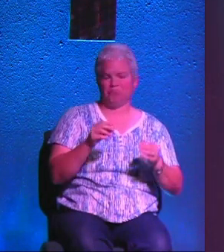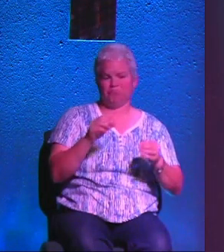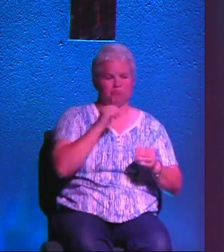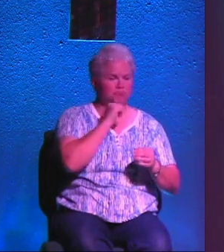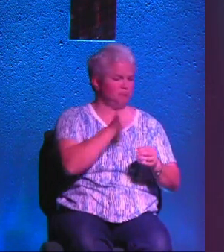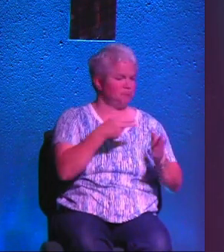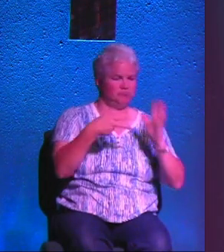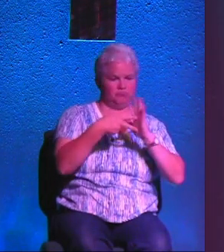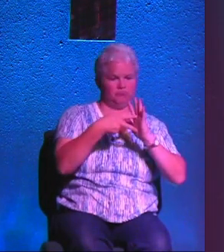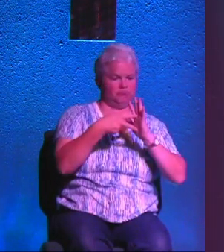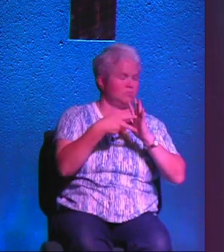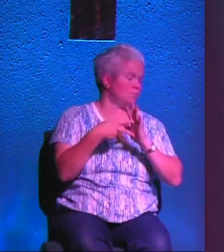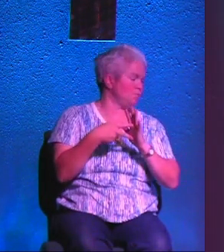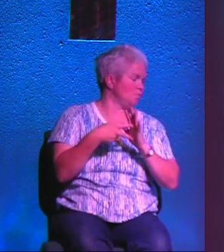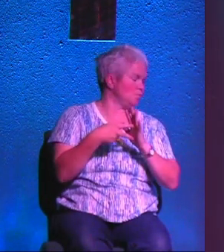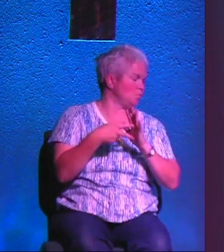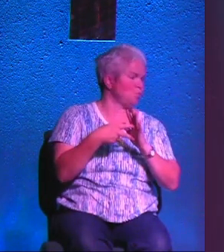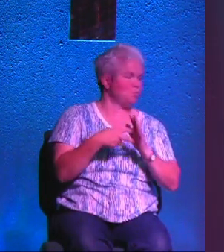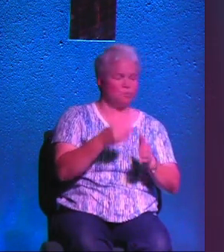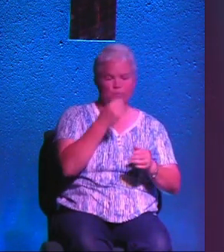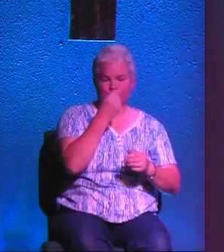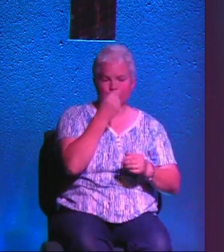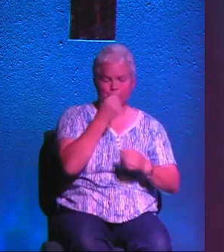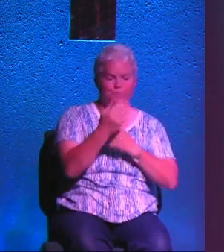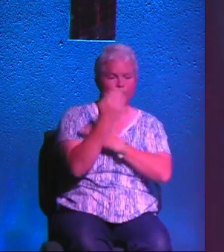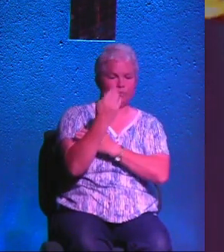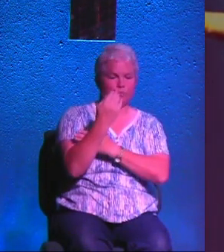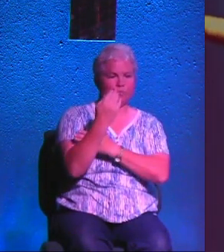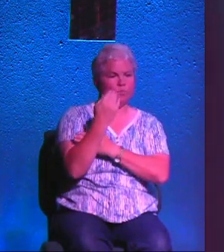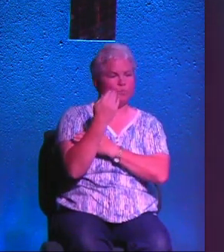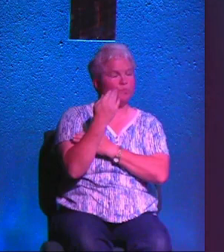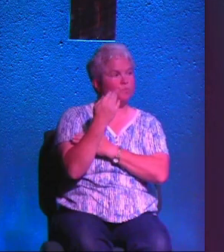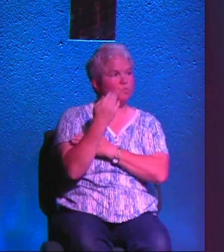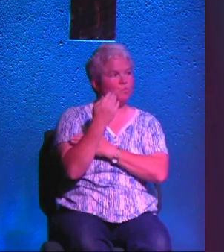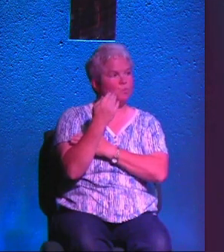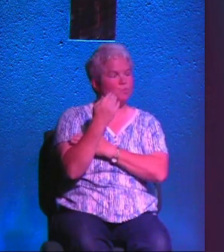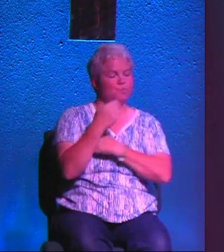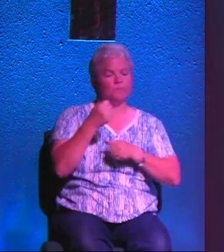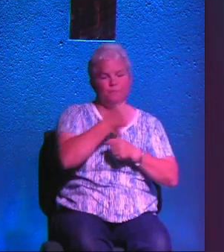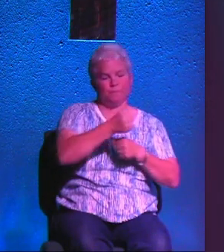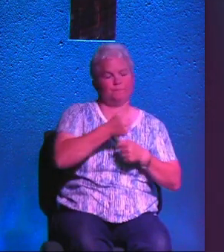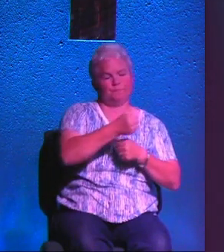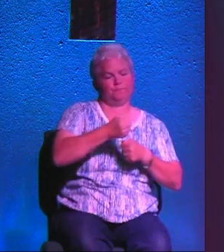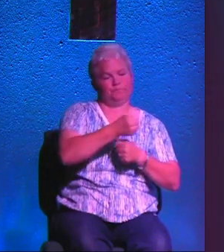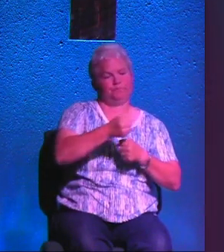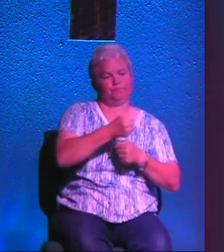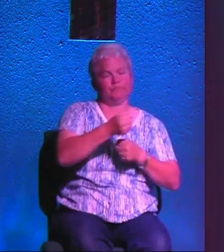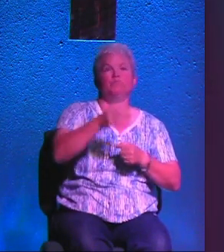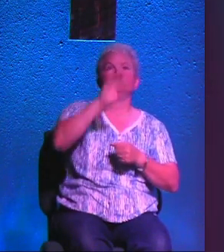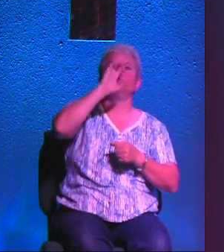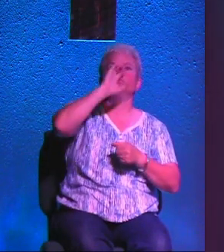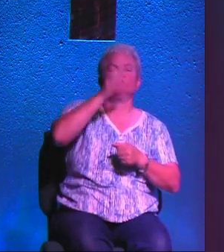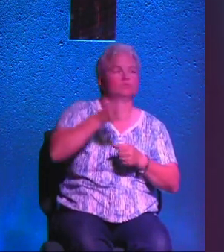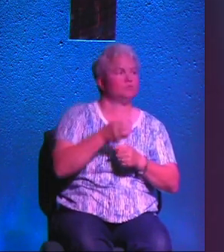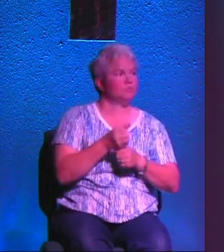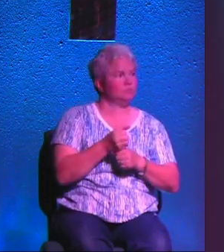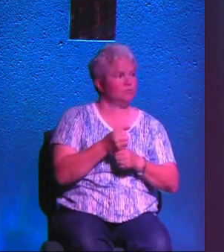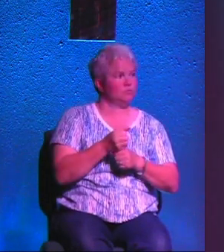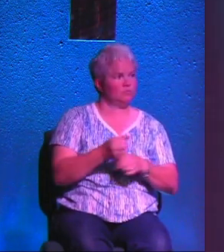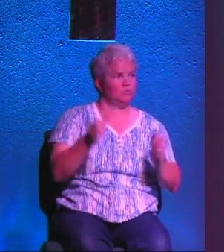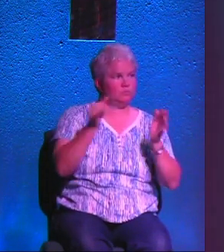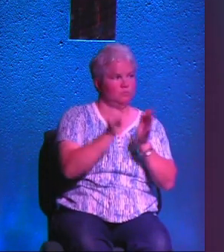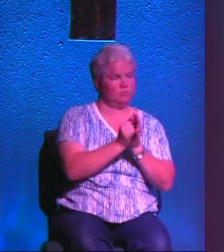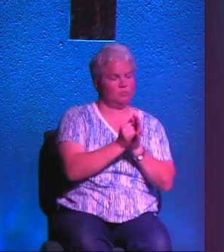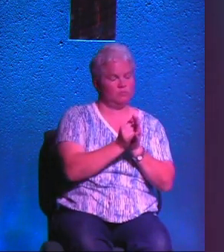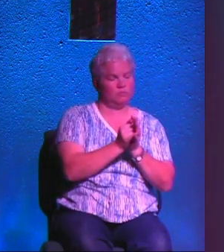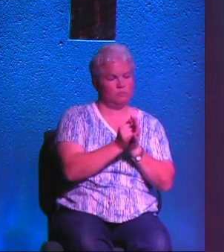it? It what you ate this morning for breakfast, or what coffee you drank, or any of